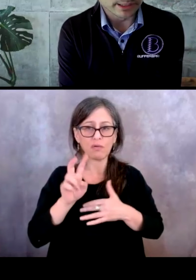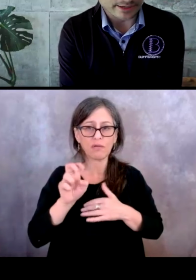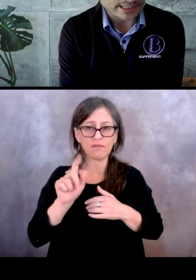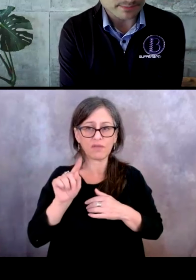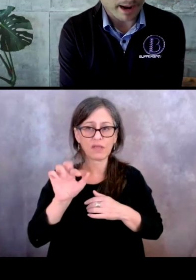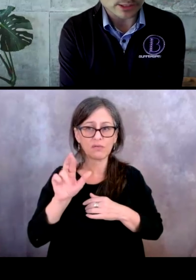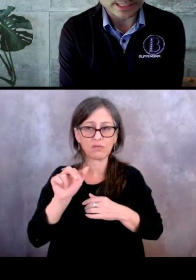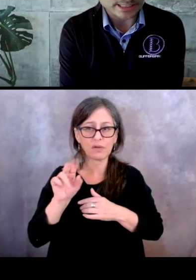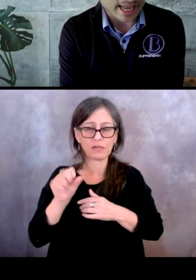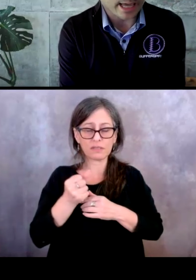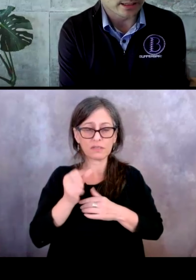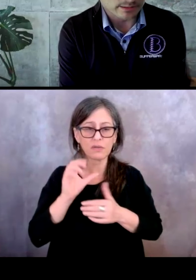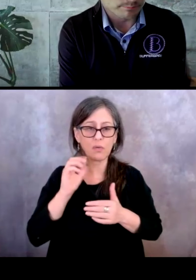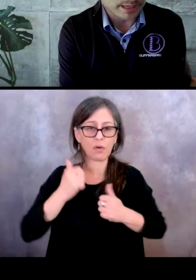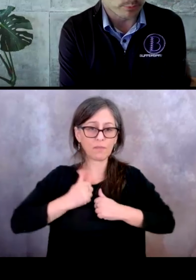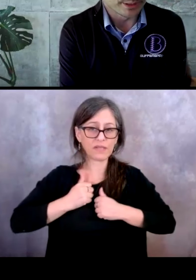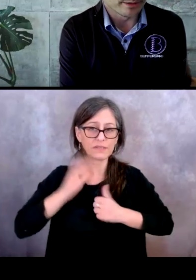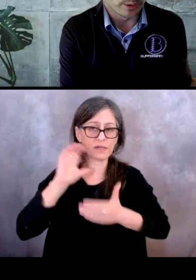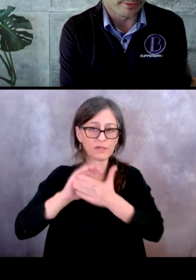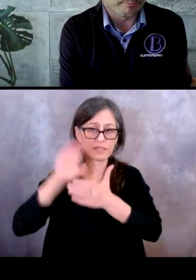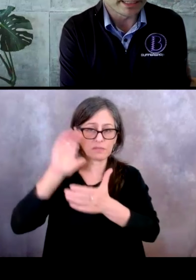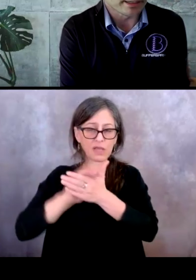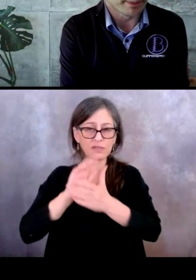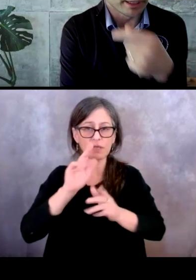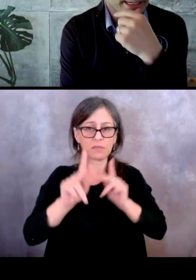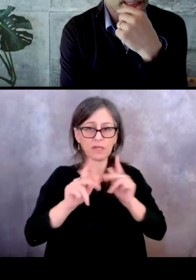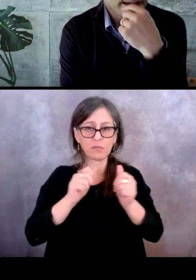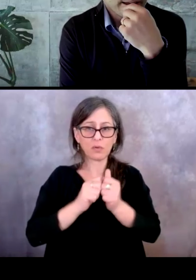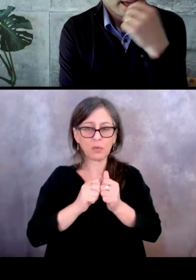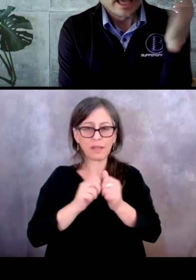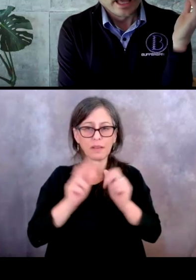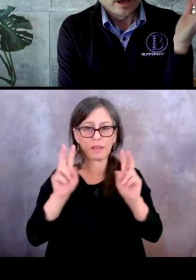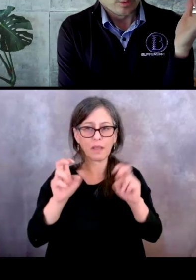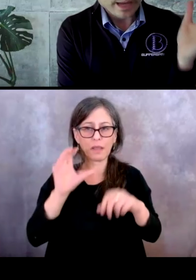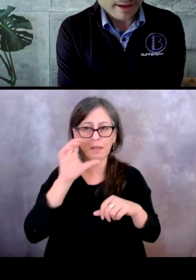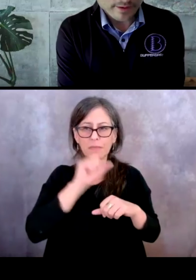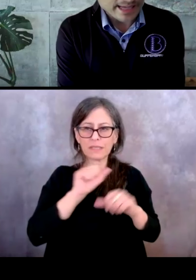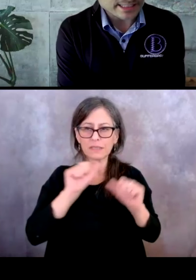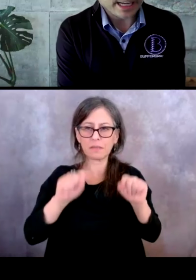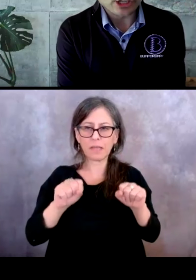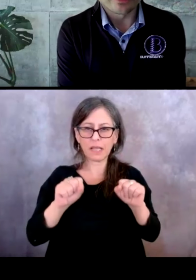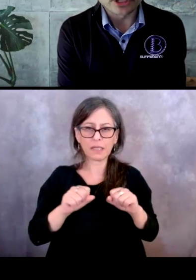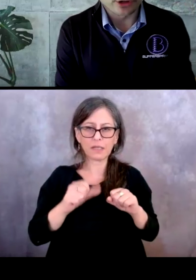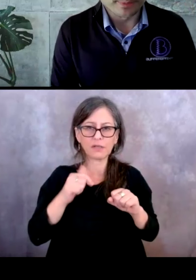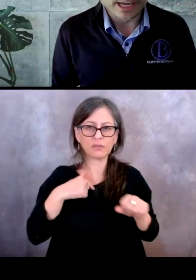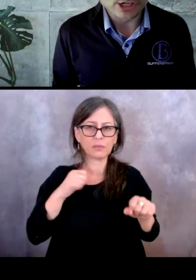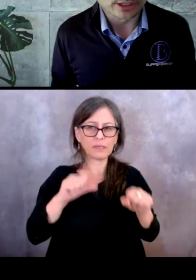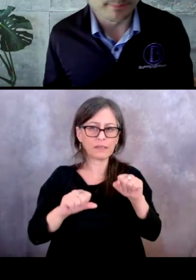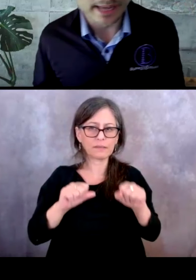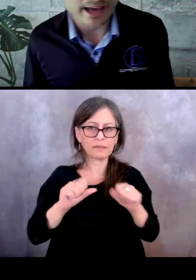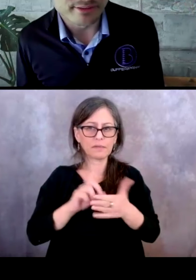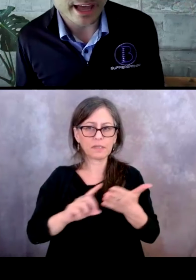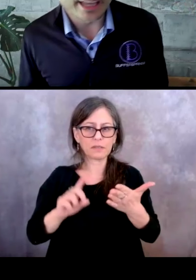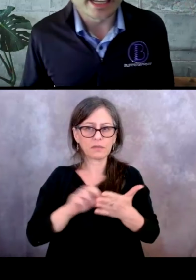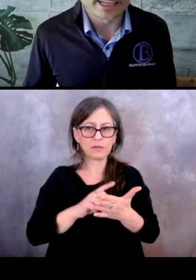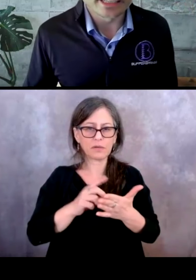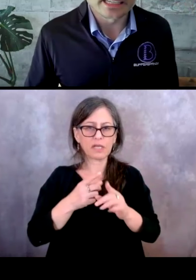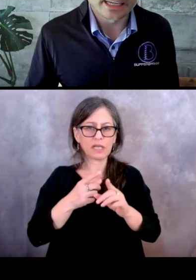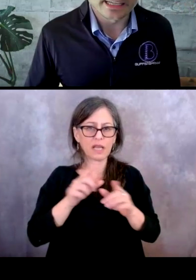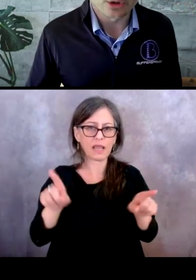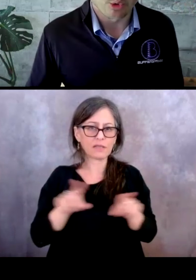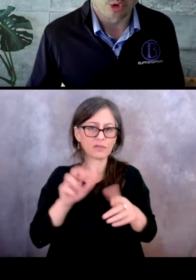veterans, military spouses, and people with missed abilities, we have hesitation of discrimination coming out of that.